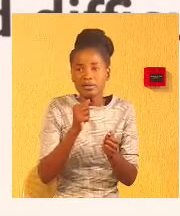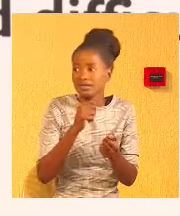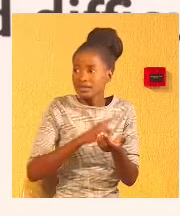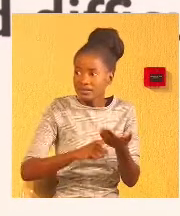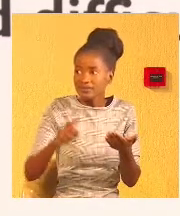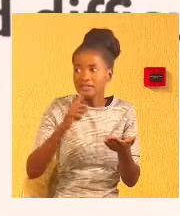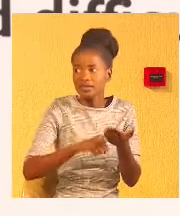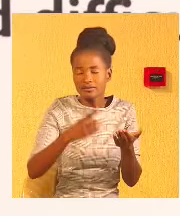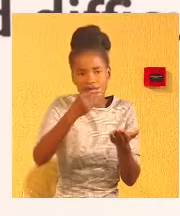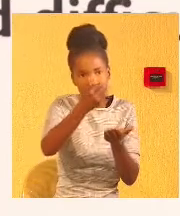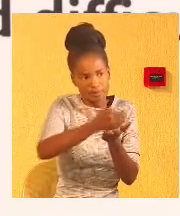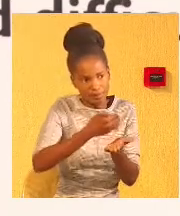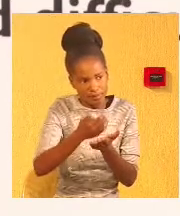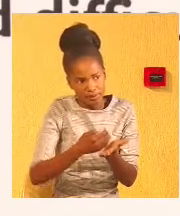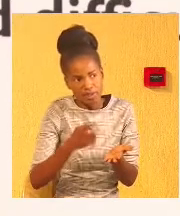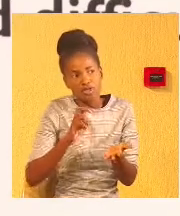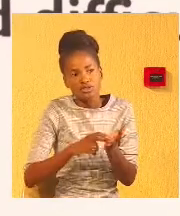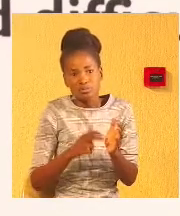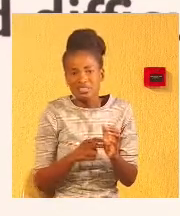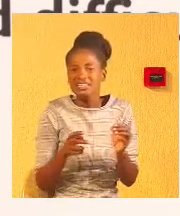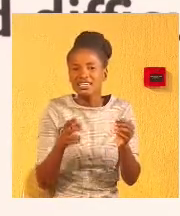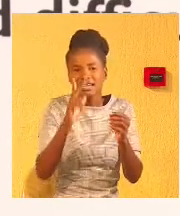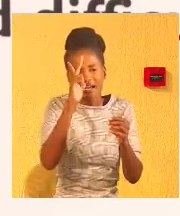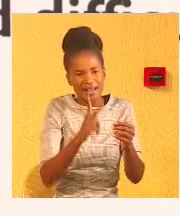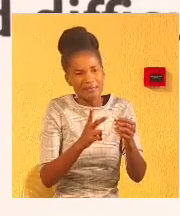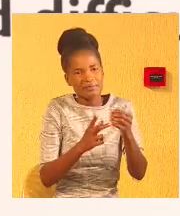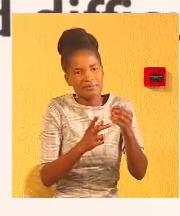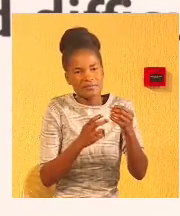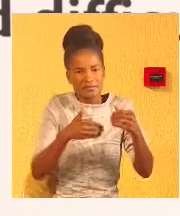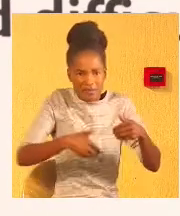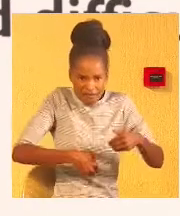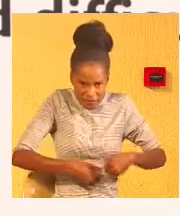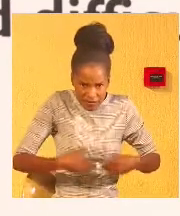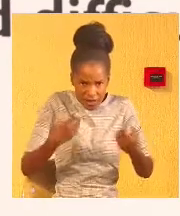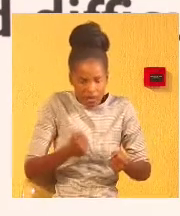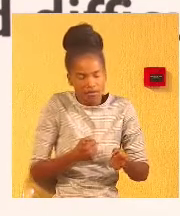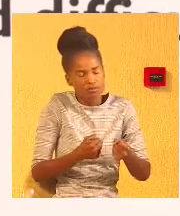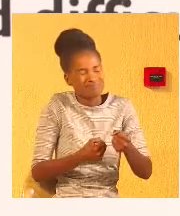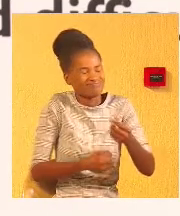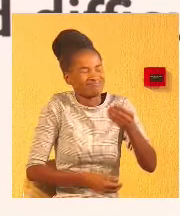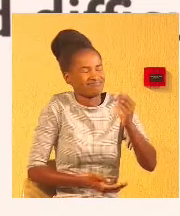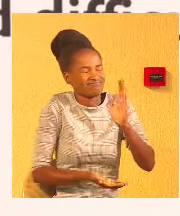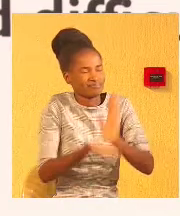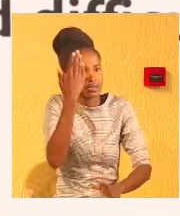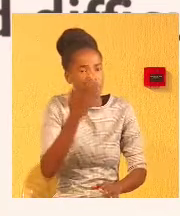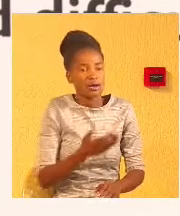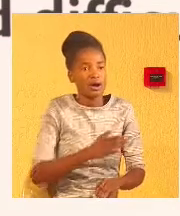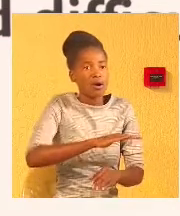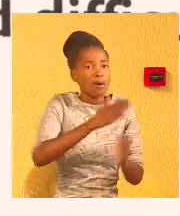So Mr. that Misika, adds to the picture or to the number of people that are food insecure. So when are the fresh open markets